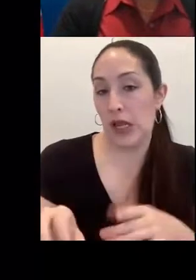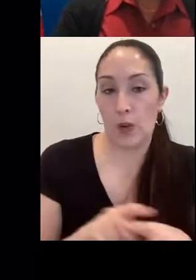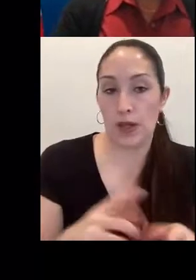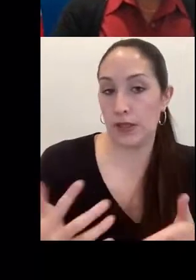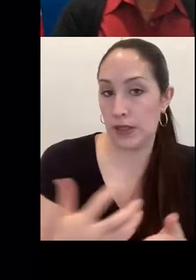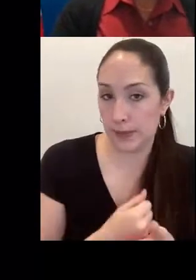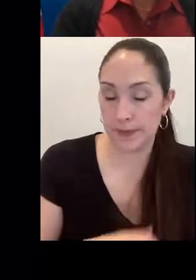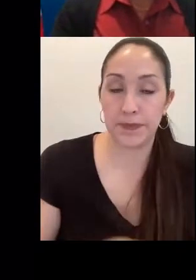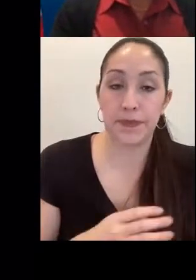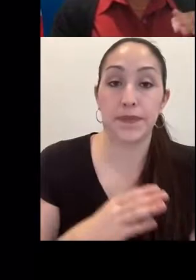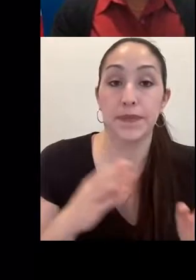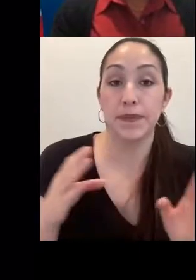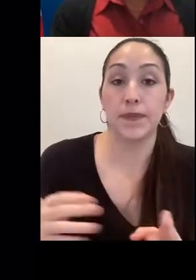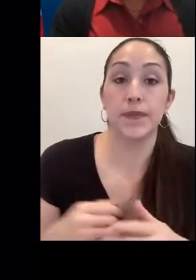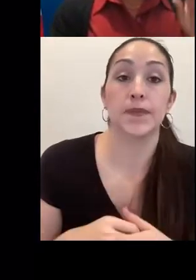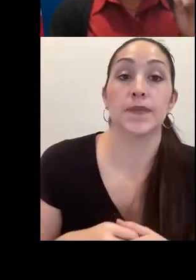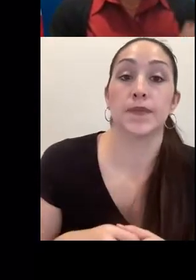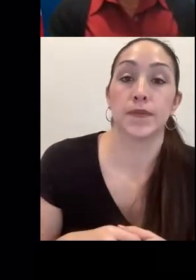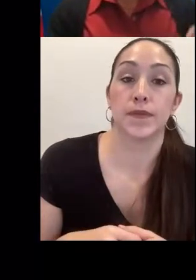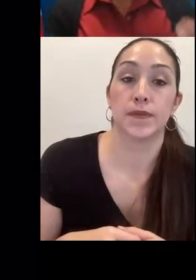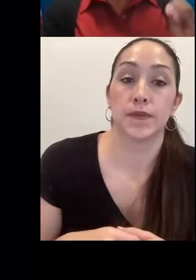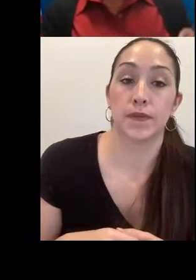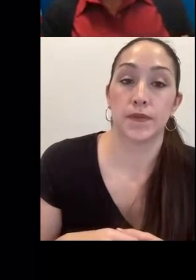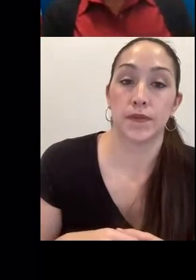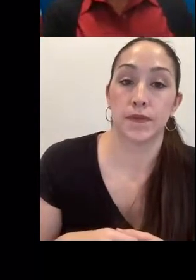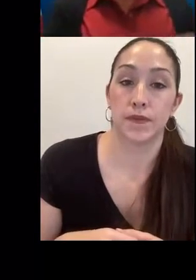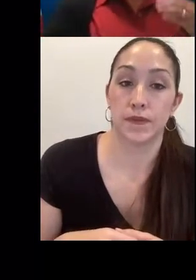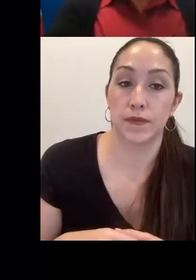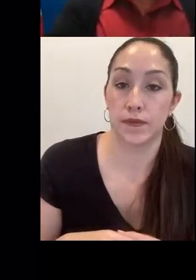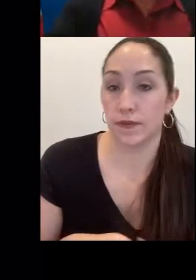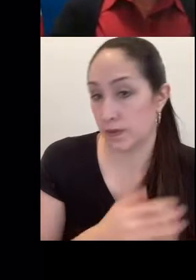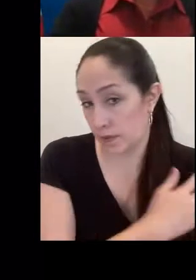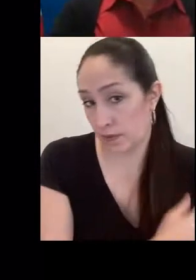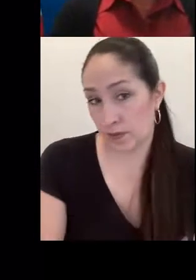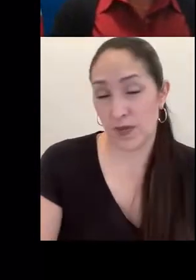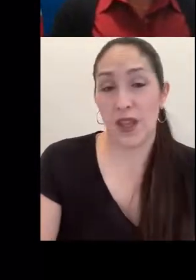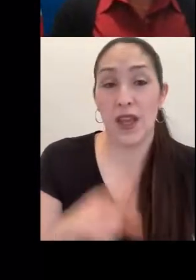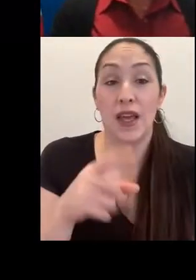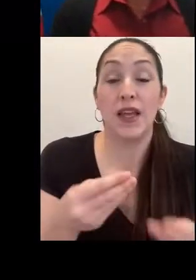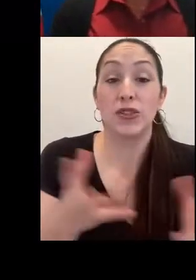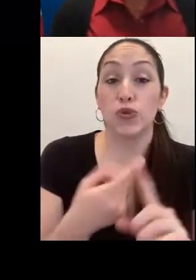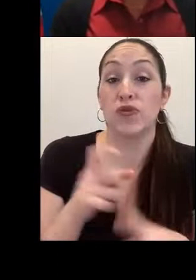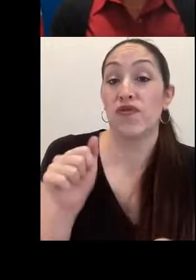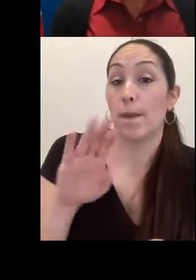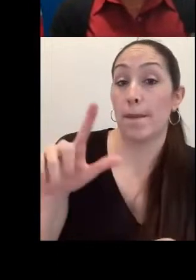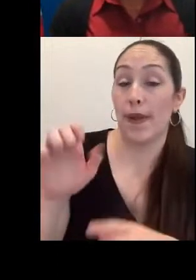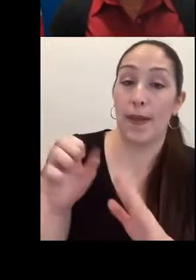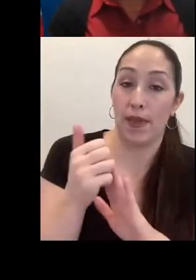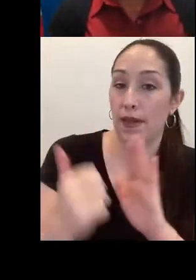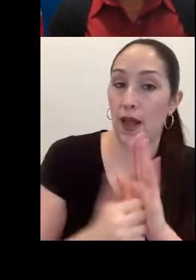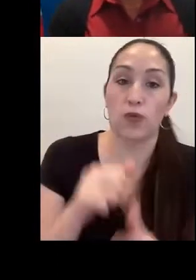Distributions from ABLE accounts are not income in the designated beneficiary, regardless of whether the distributions are